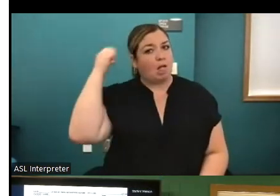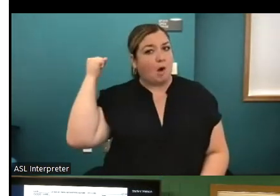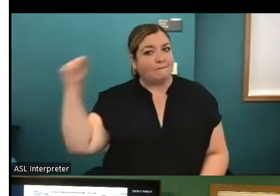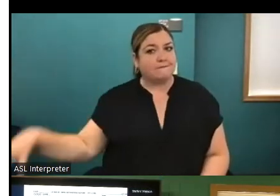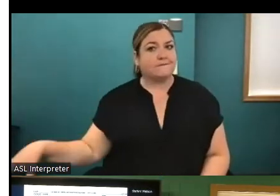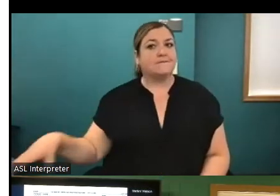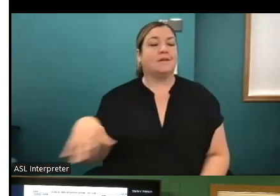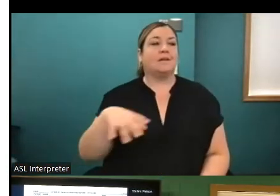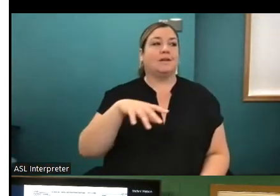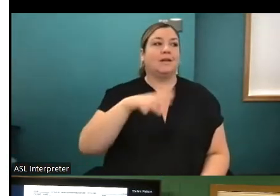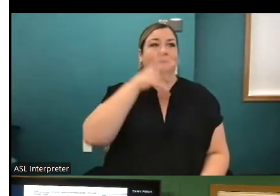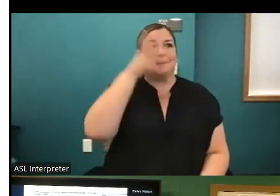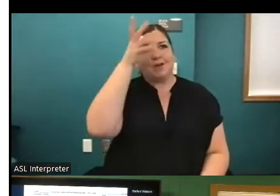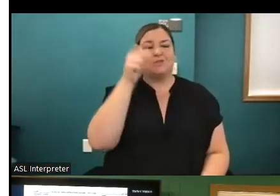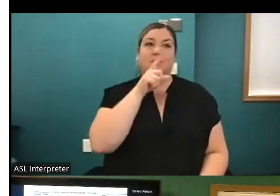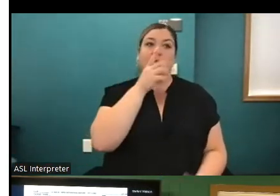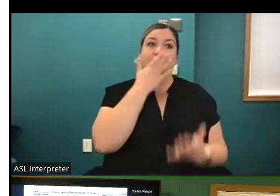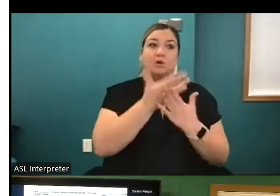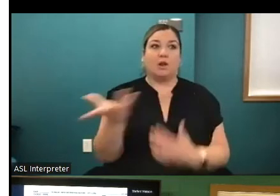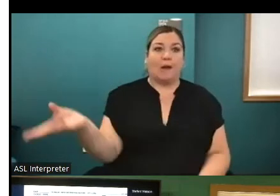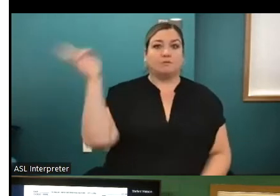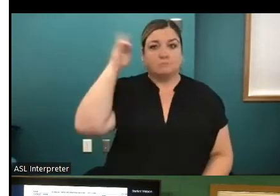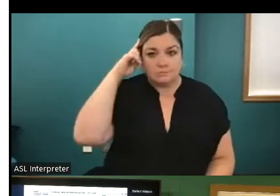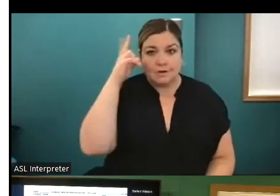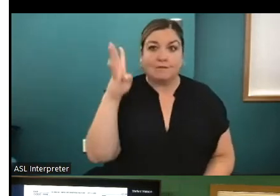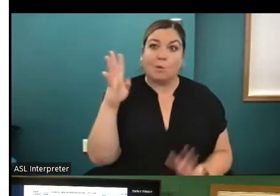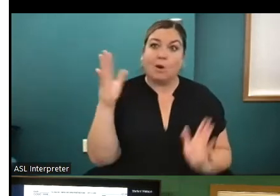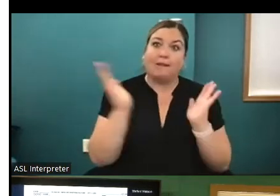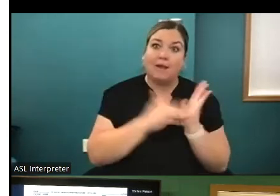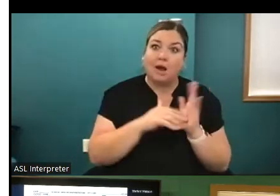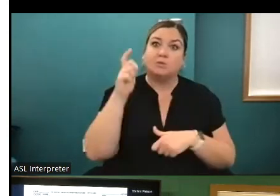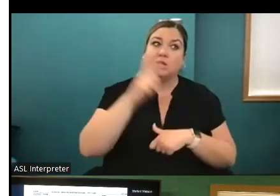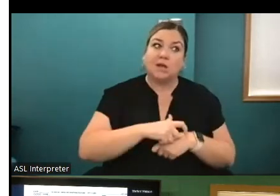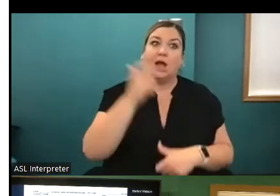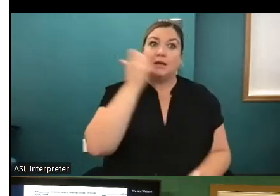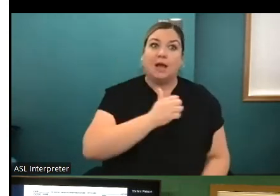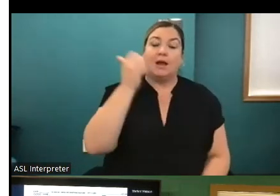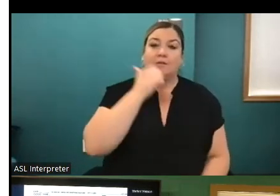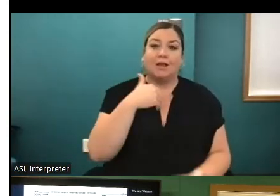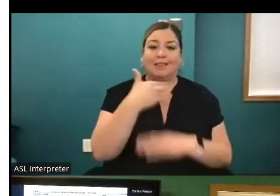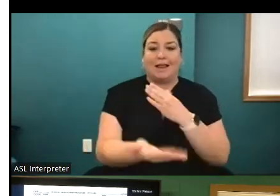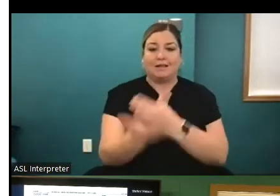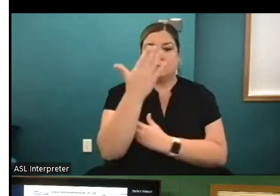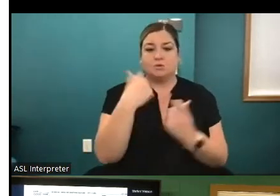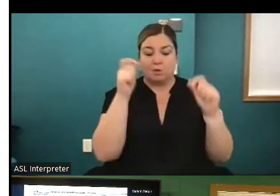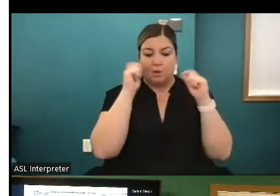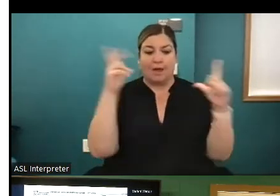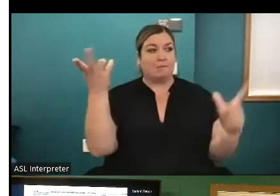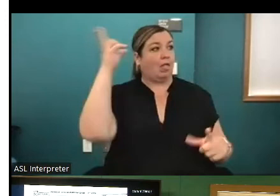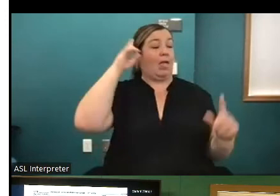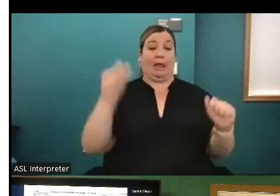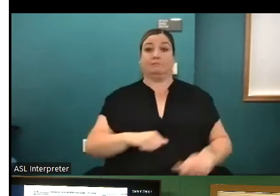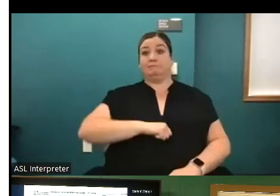aren't maybe quite so good at like putting it back on 4,000 times a day. Because then the next morning they try and wake up and put it on and the kid's